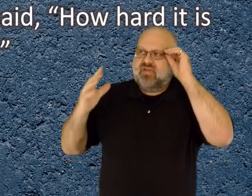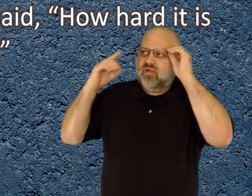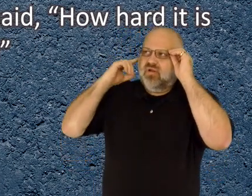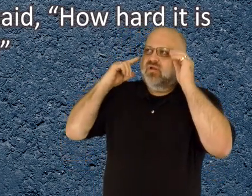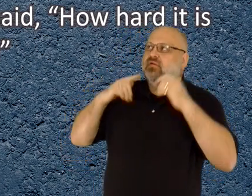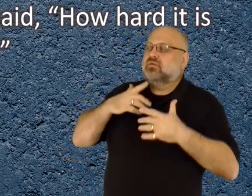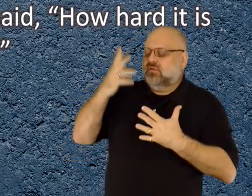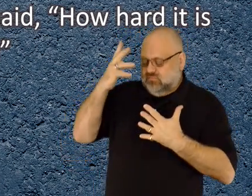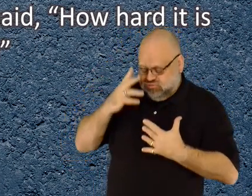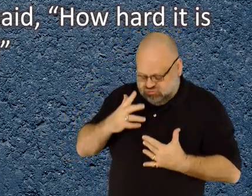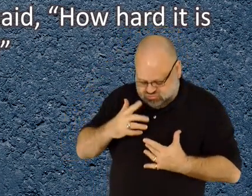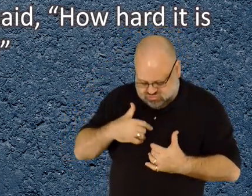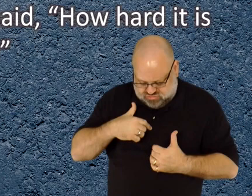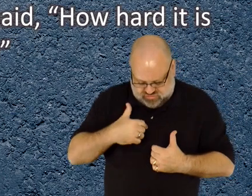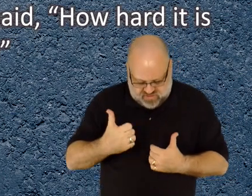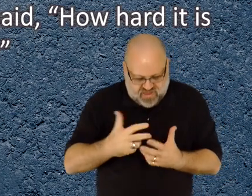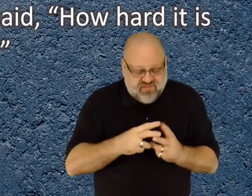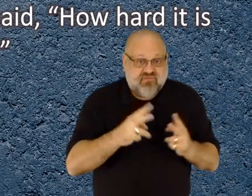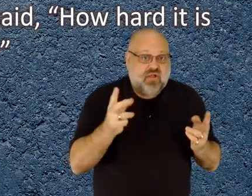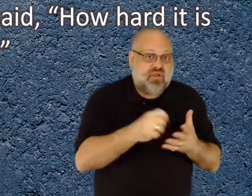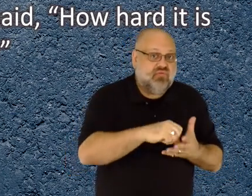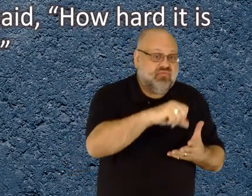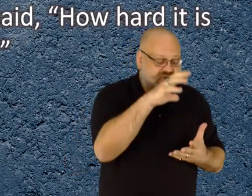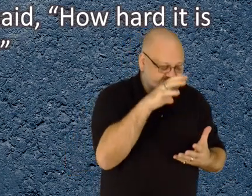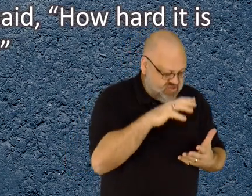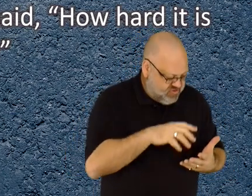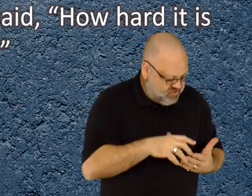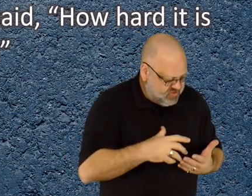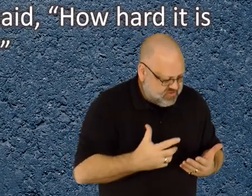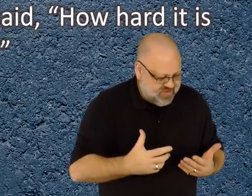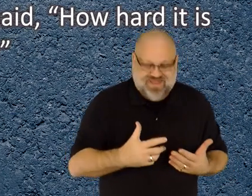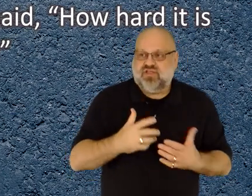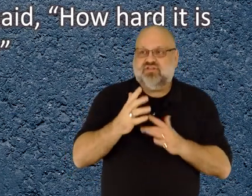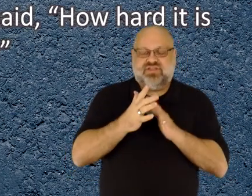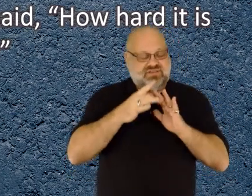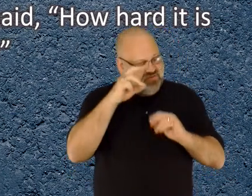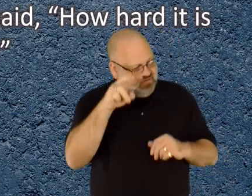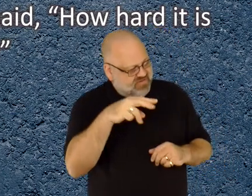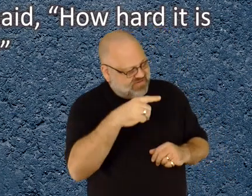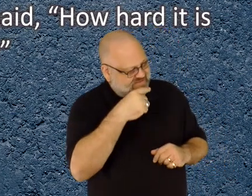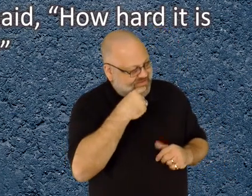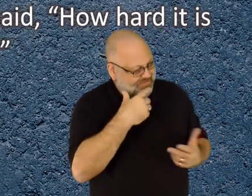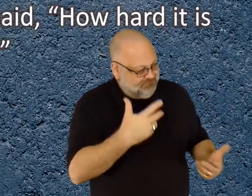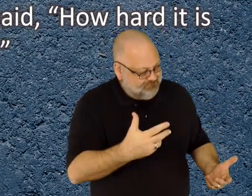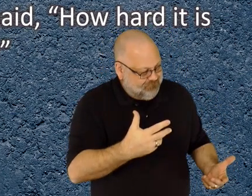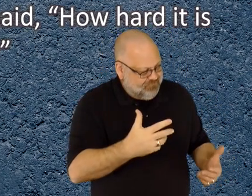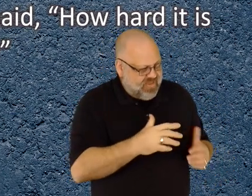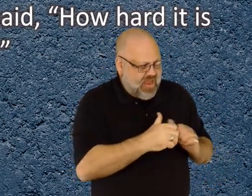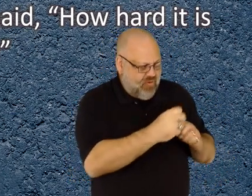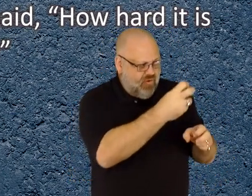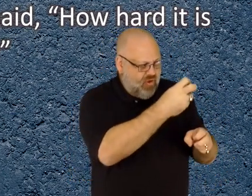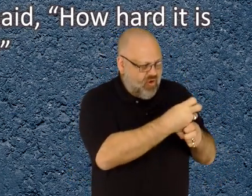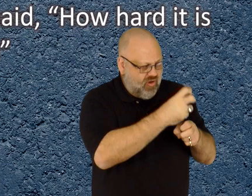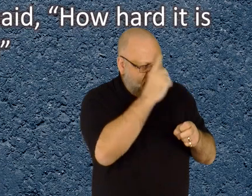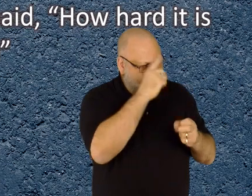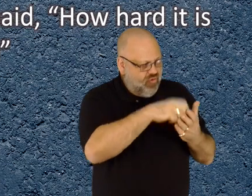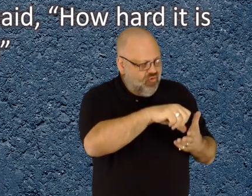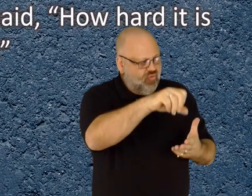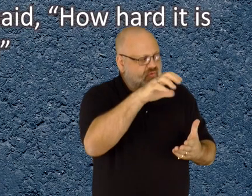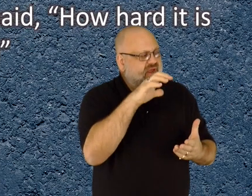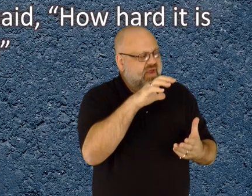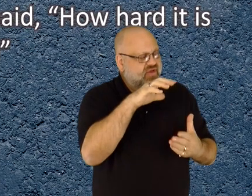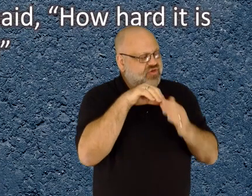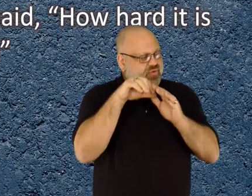sad because he was very wealthy. Jesus looked at him and said, how hard it is for the rich